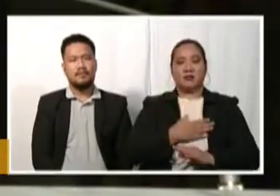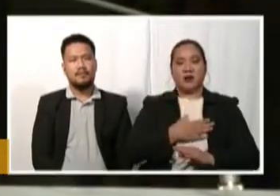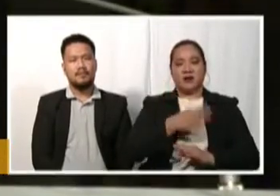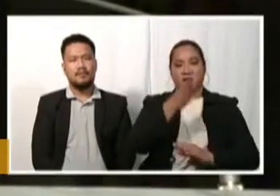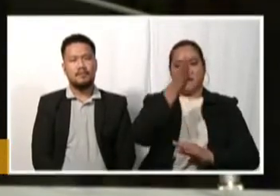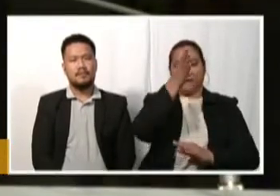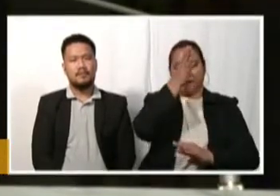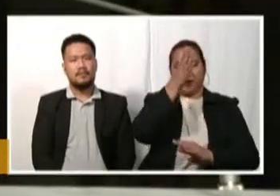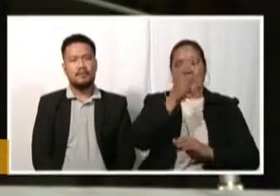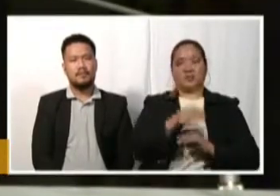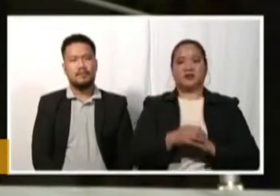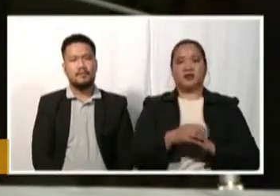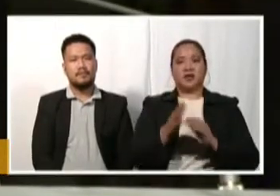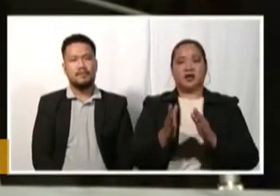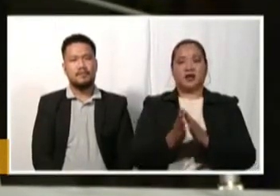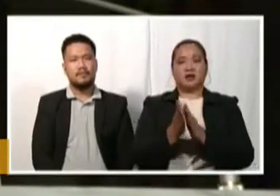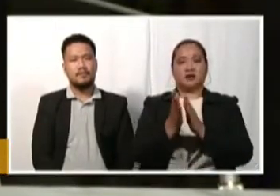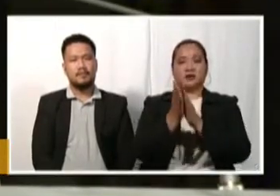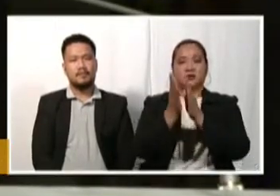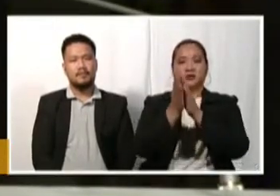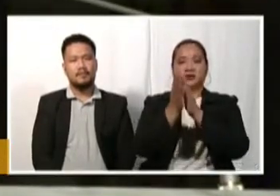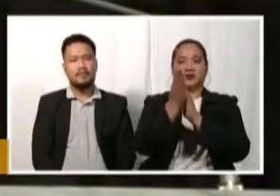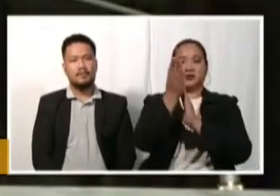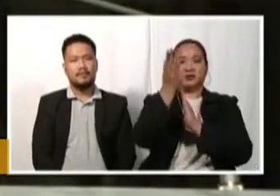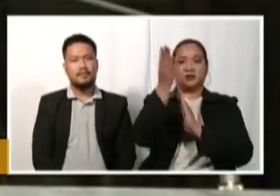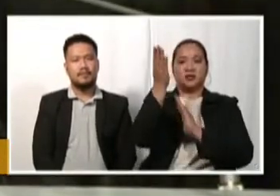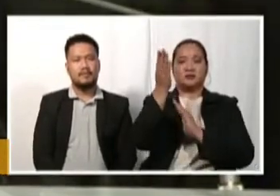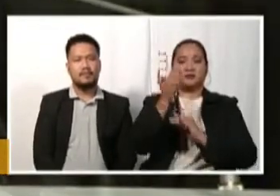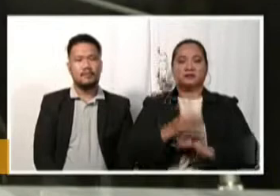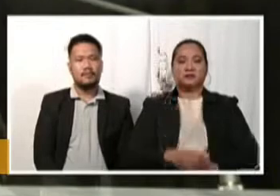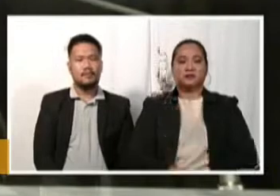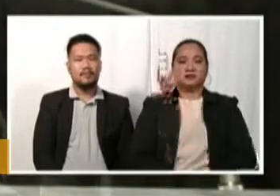father. I exalt him.